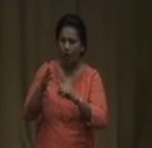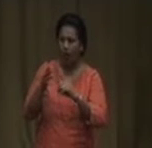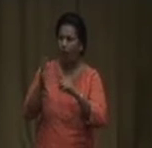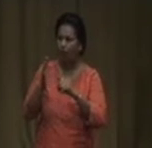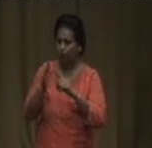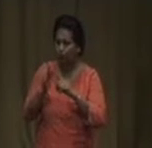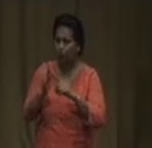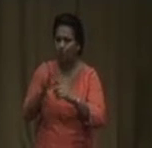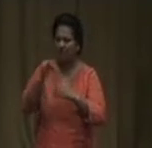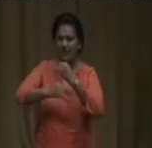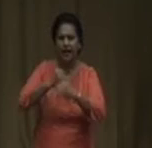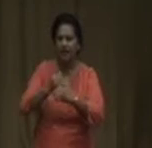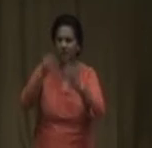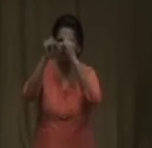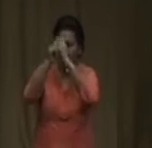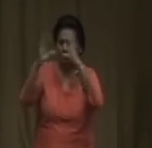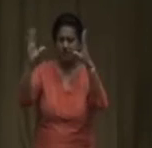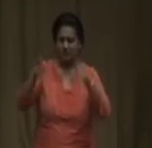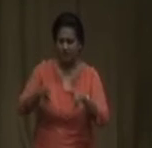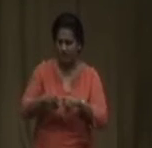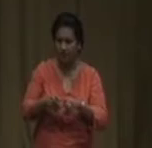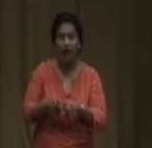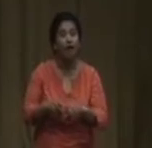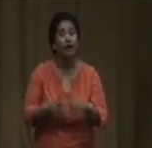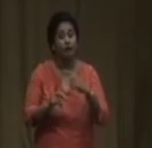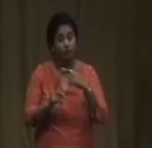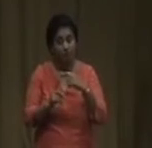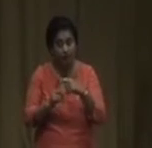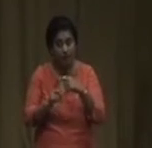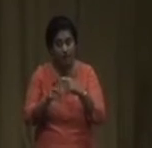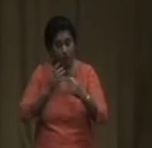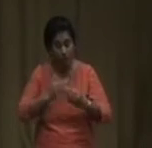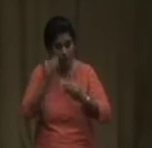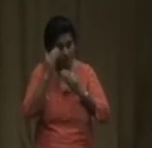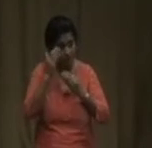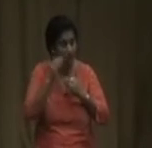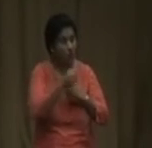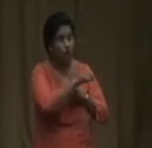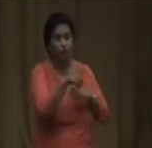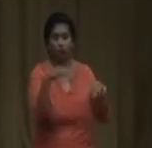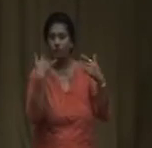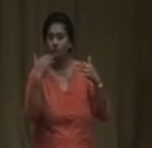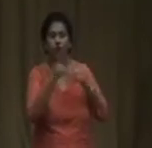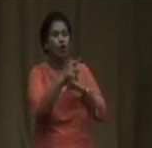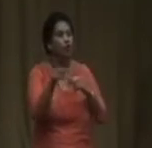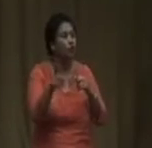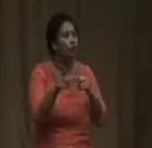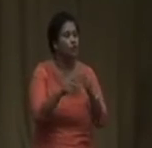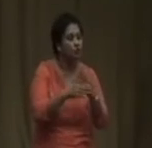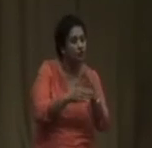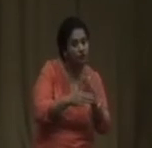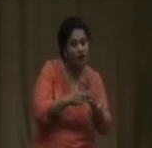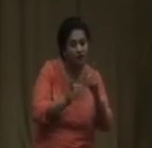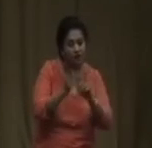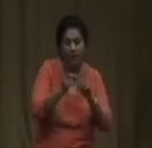Innovation Partnership. And I also would like to commend the more recent efforts in your work in developing policies around